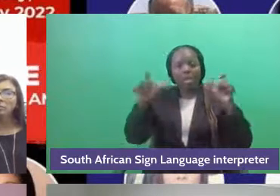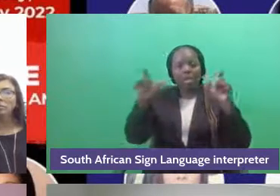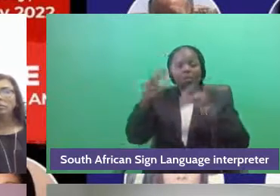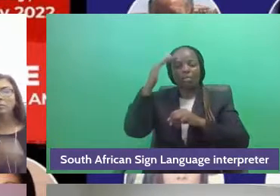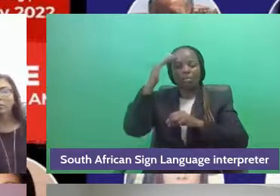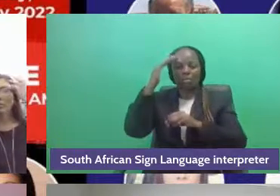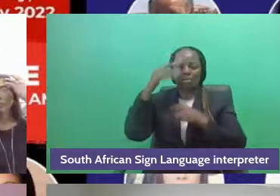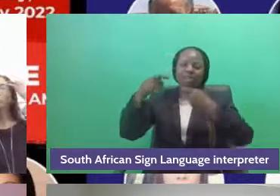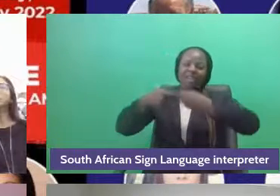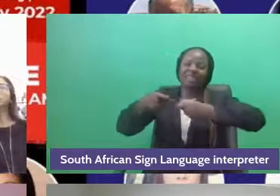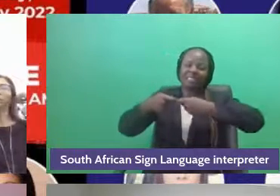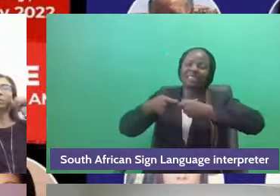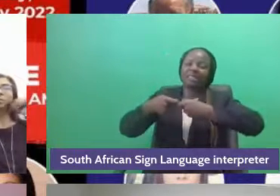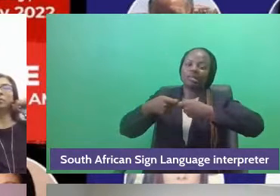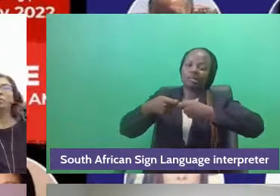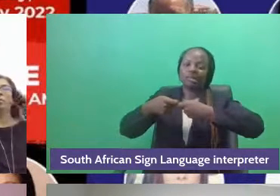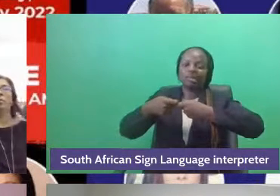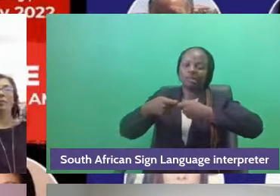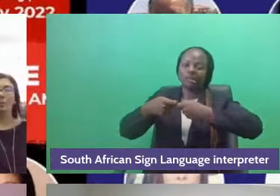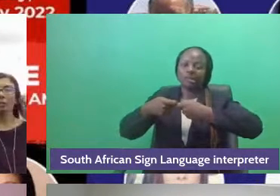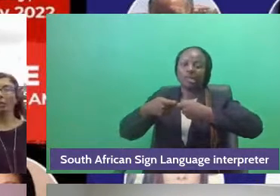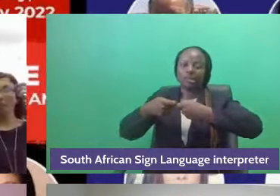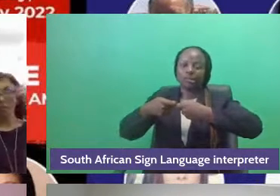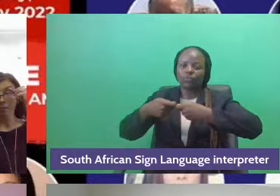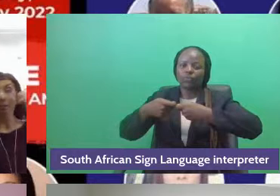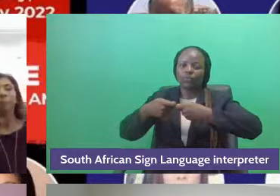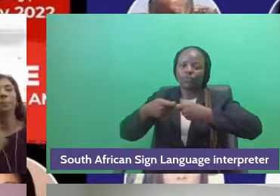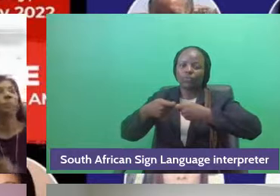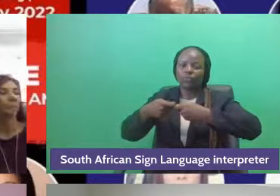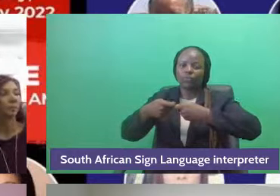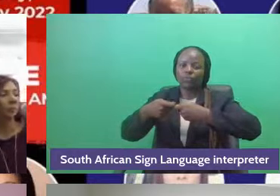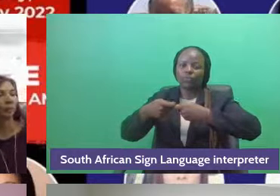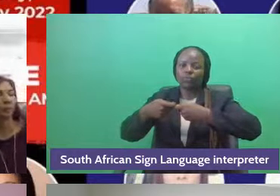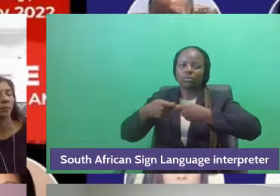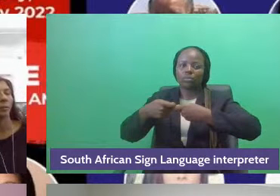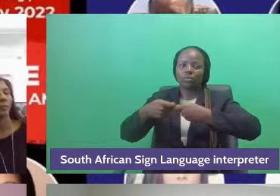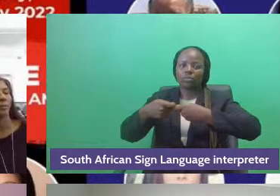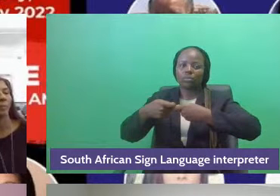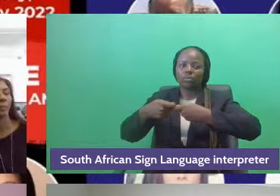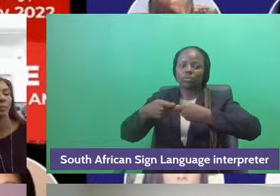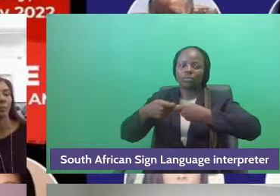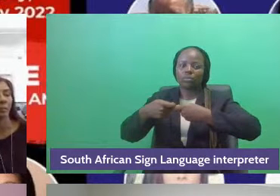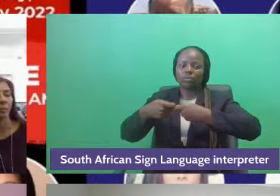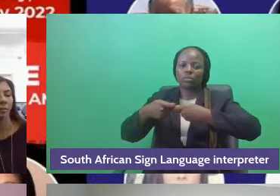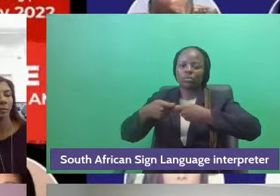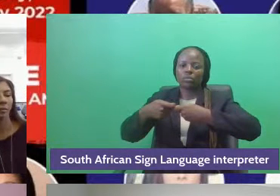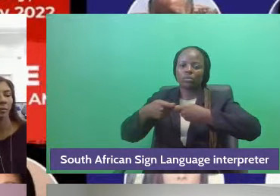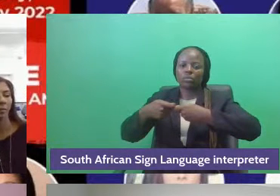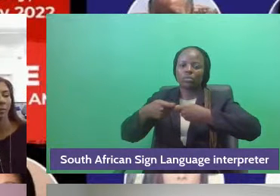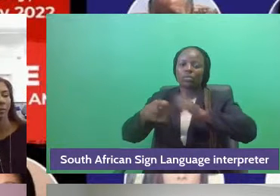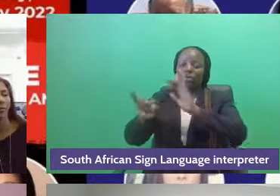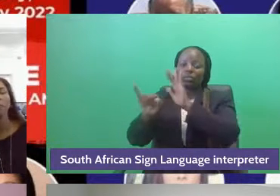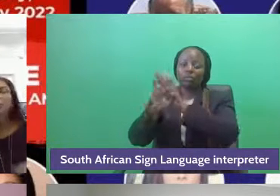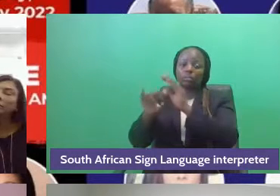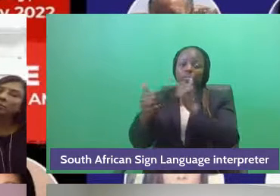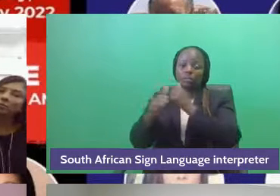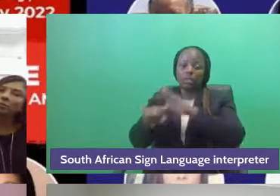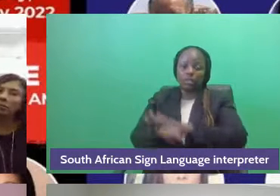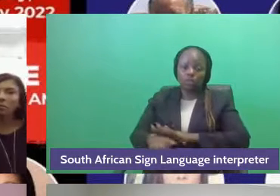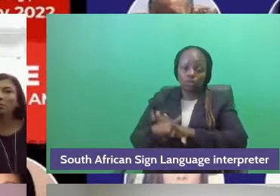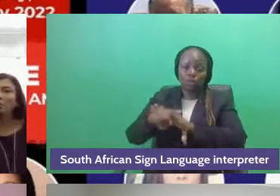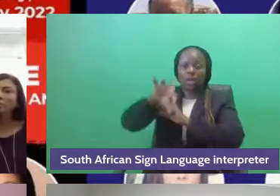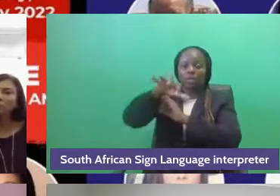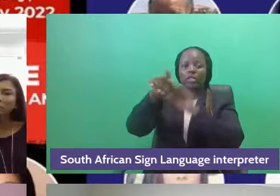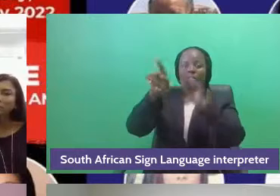funding. Okay, the absence, and we've noticed that came up at district, provincial, and national level, that